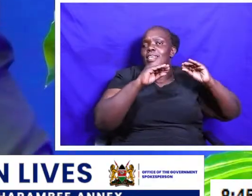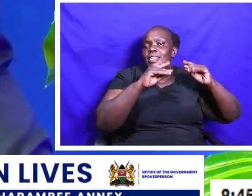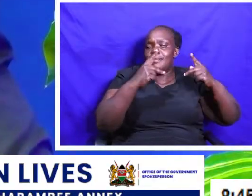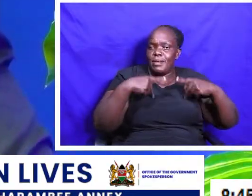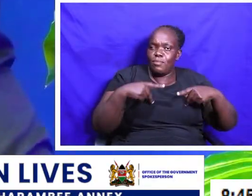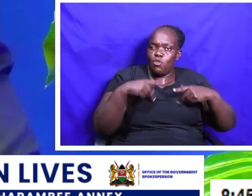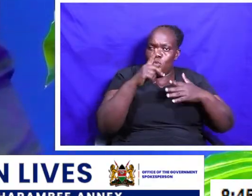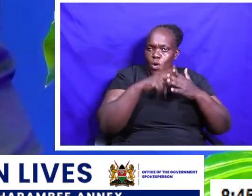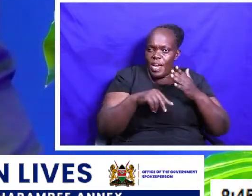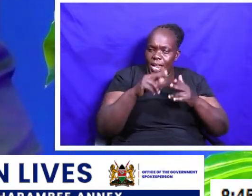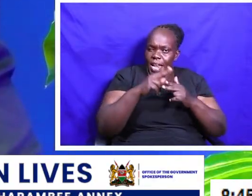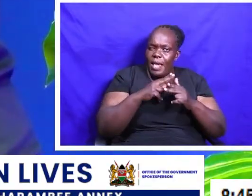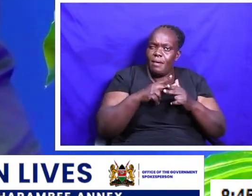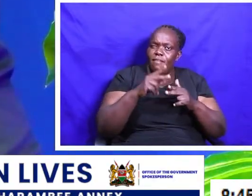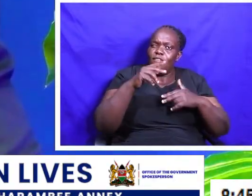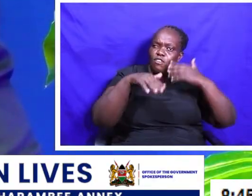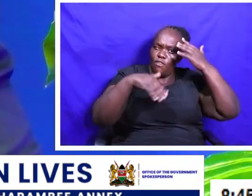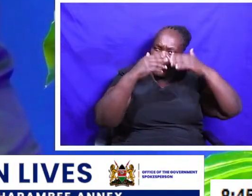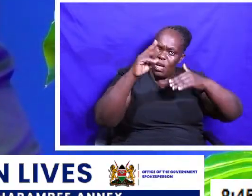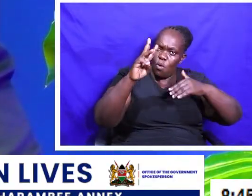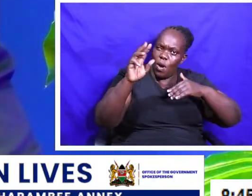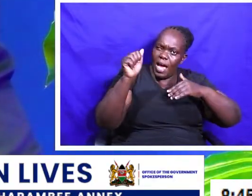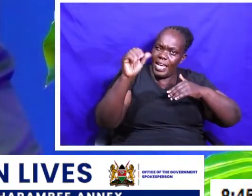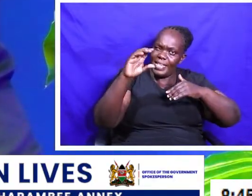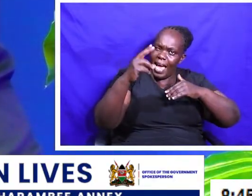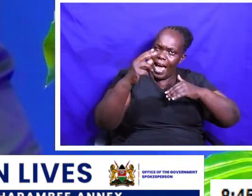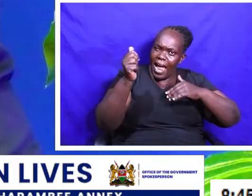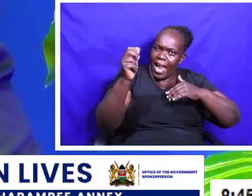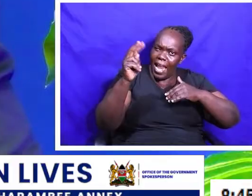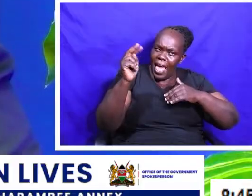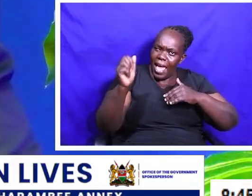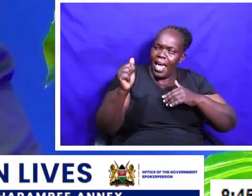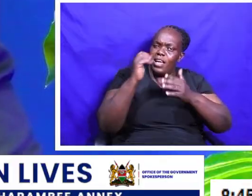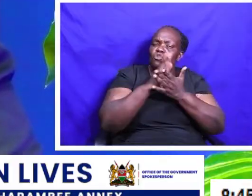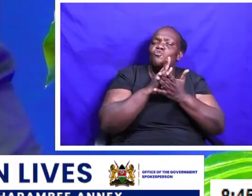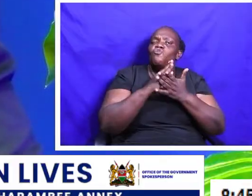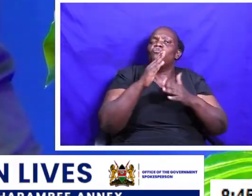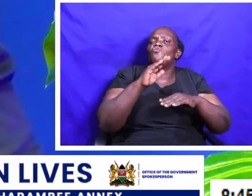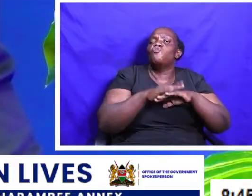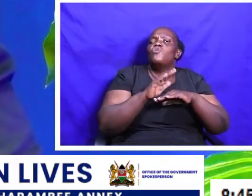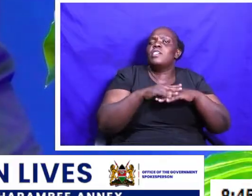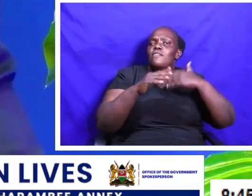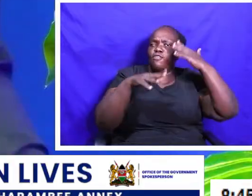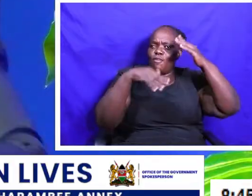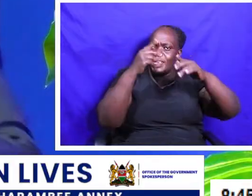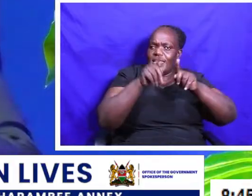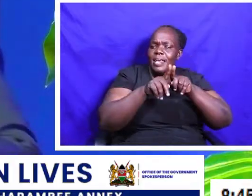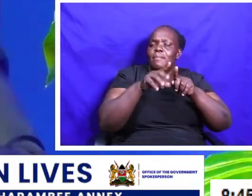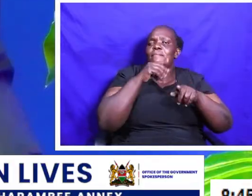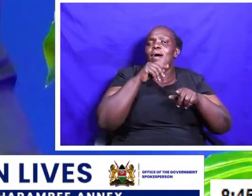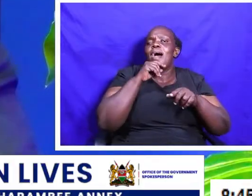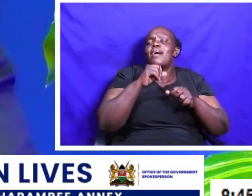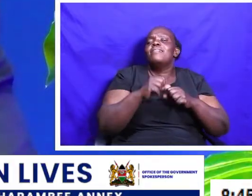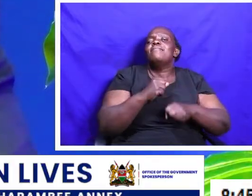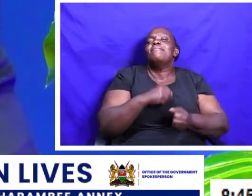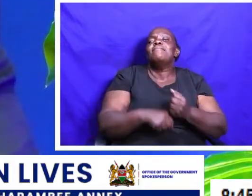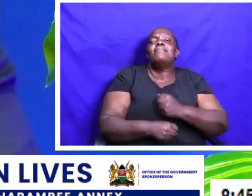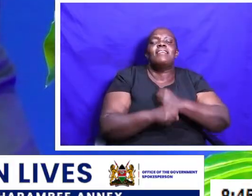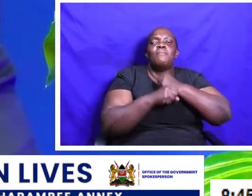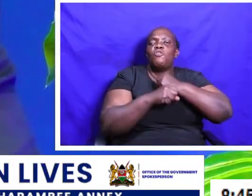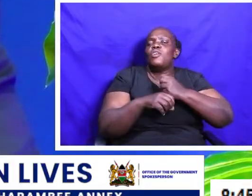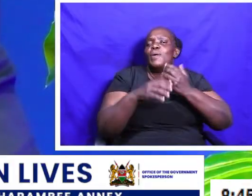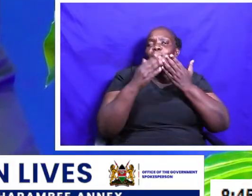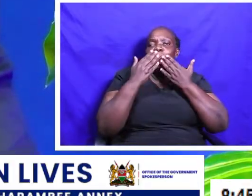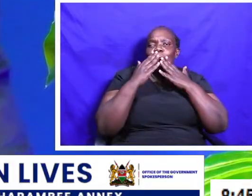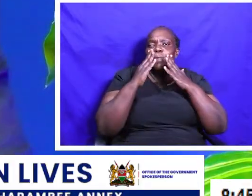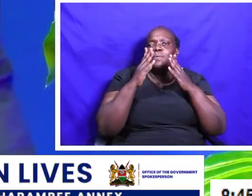training people. What's the name of the professor? Professor Wachana. Okay. Yes. That's a good lady or a gentleman? A gentleman. Okay. Yes.